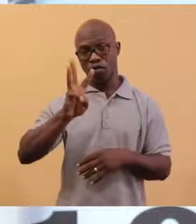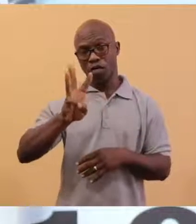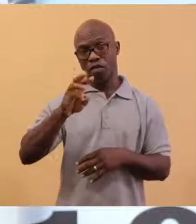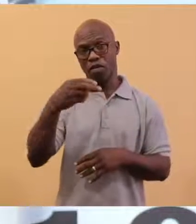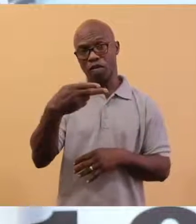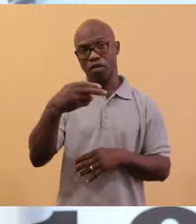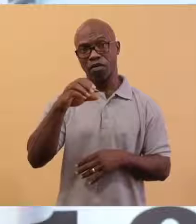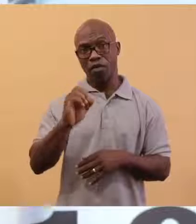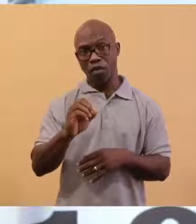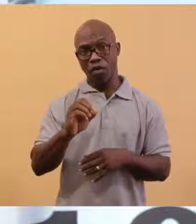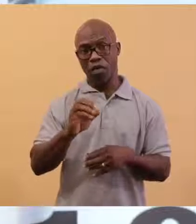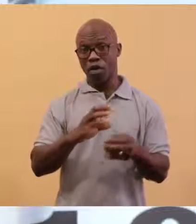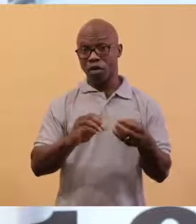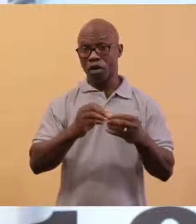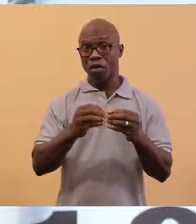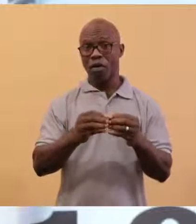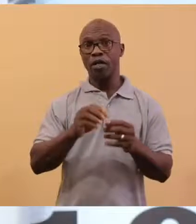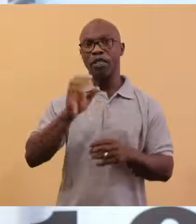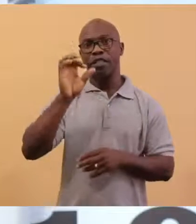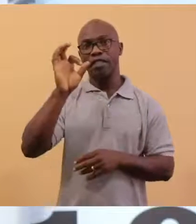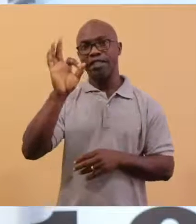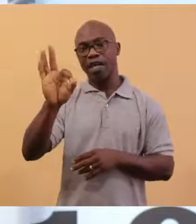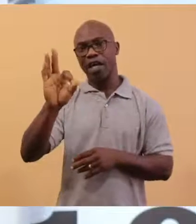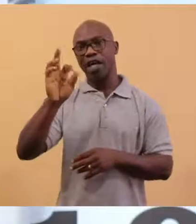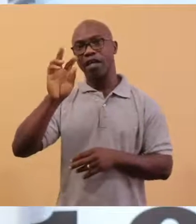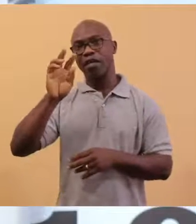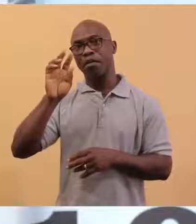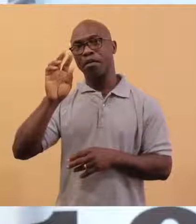of cases is